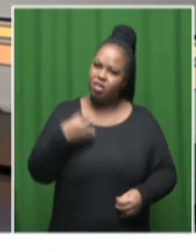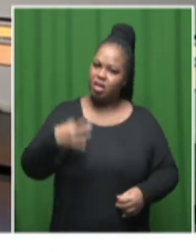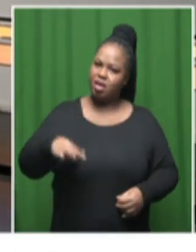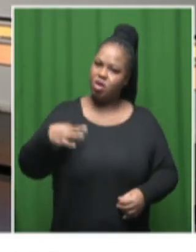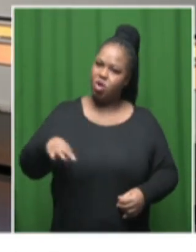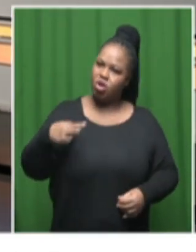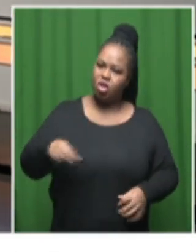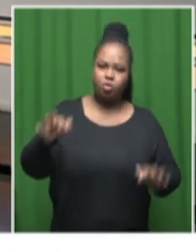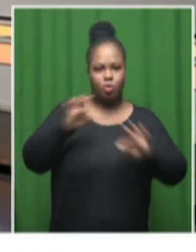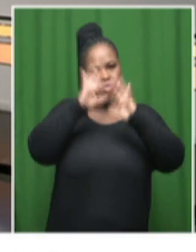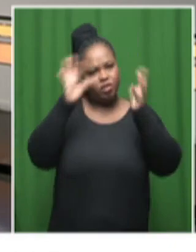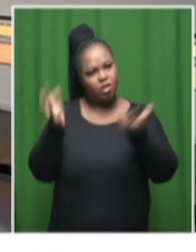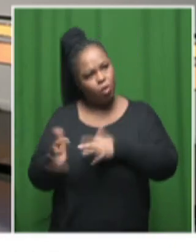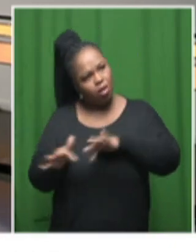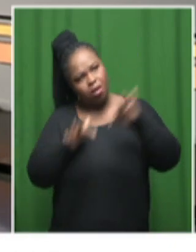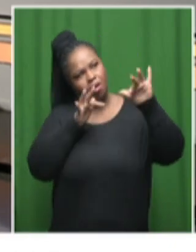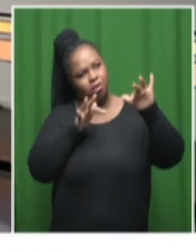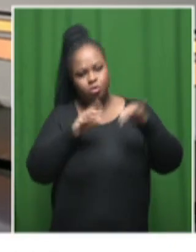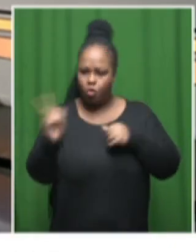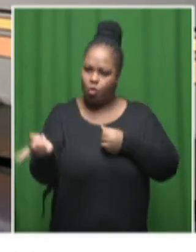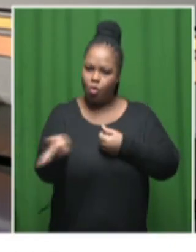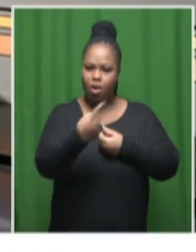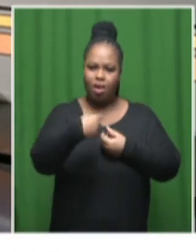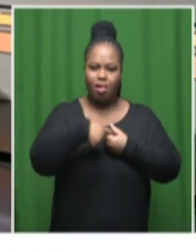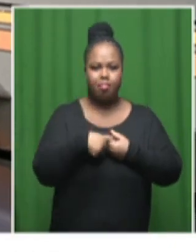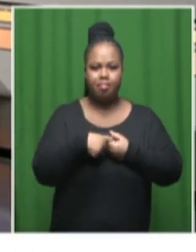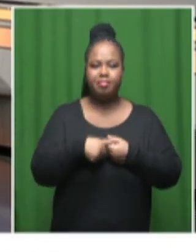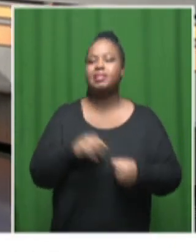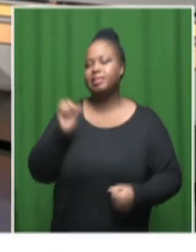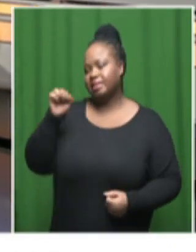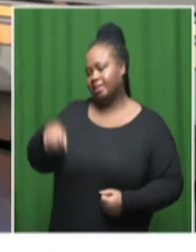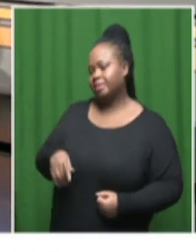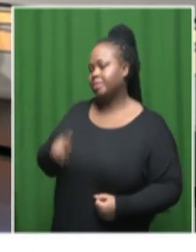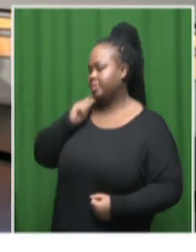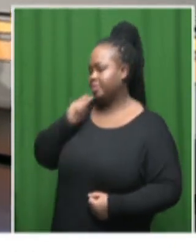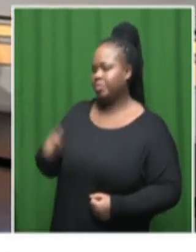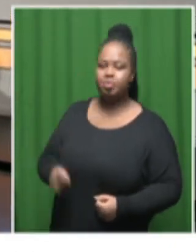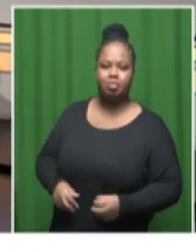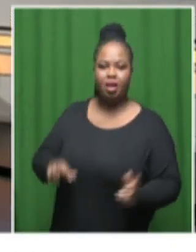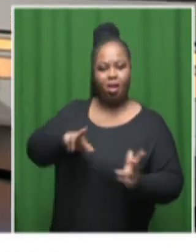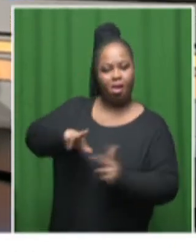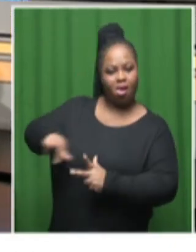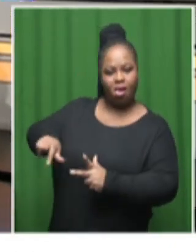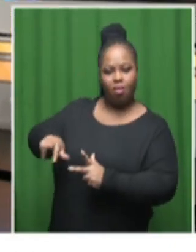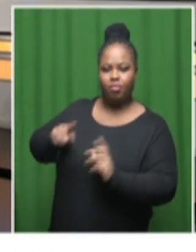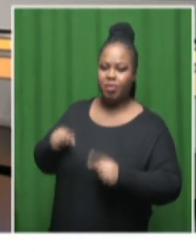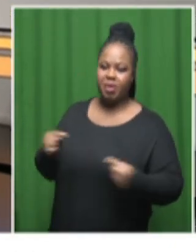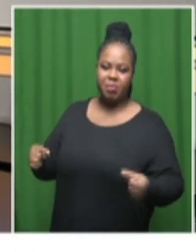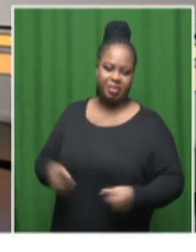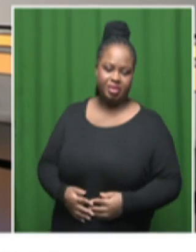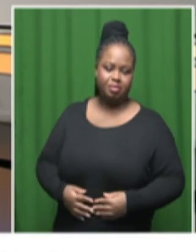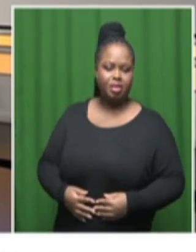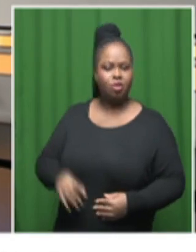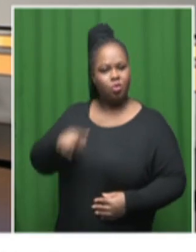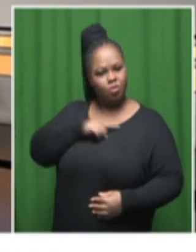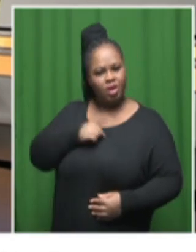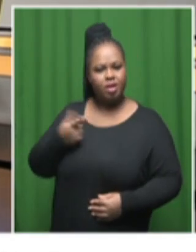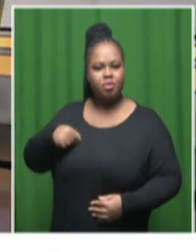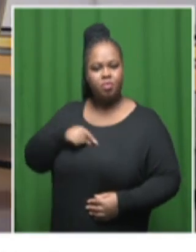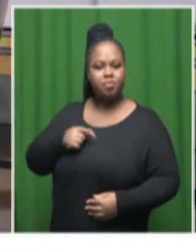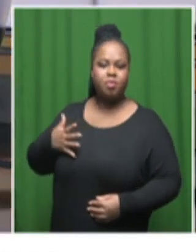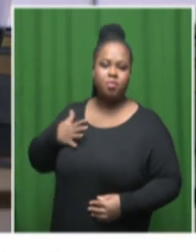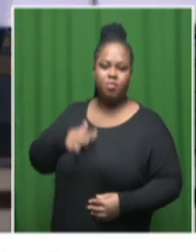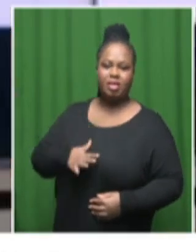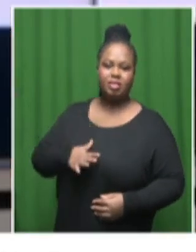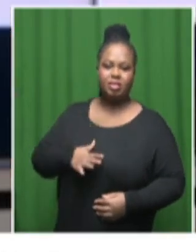over the world to say no one is excluded. No, definitely. We cannot exclude anyone. Actually, we want to tap into